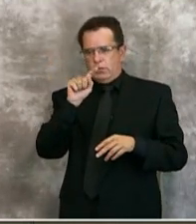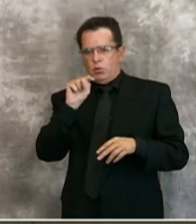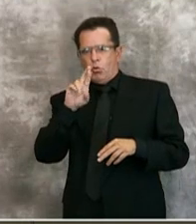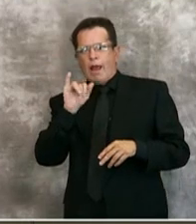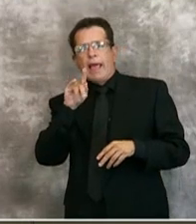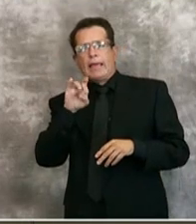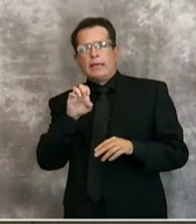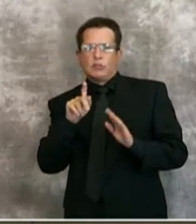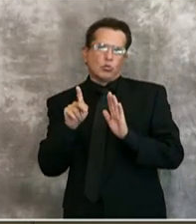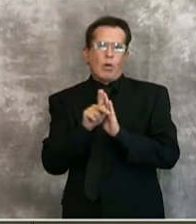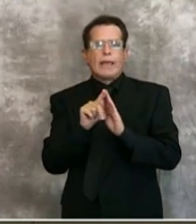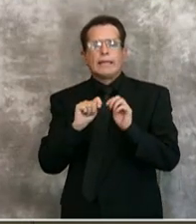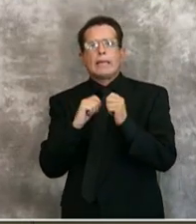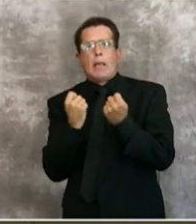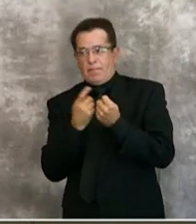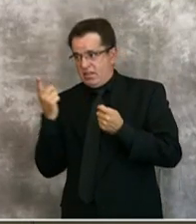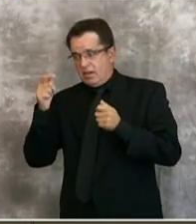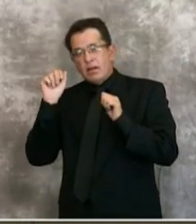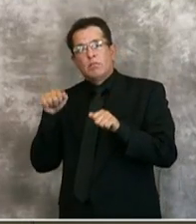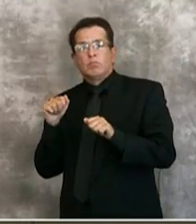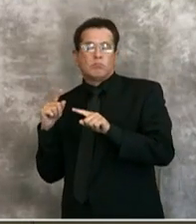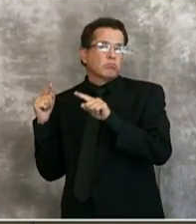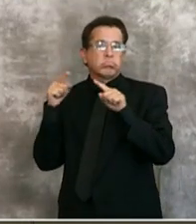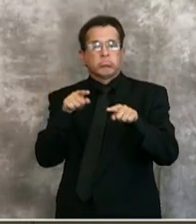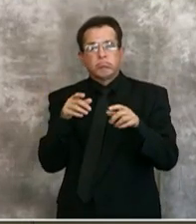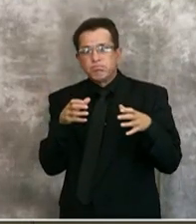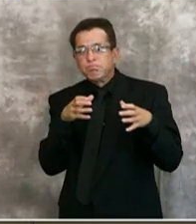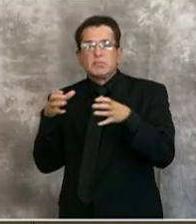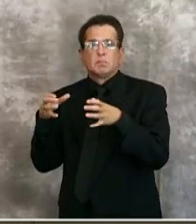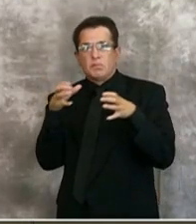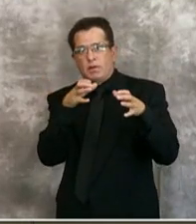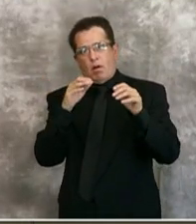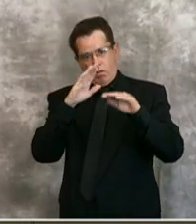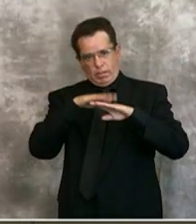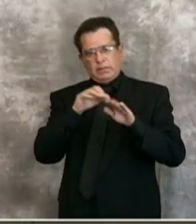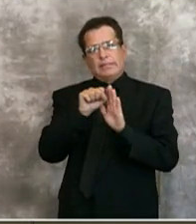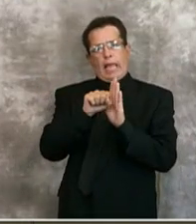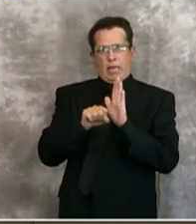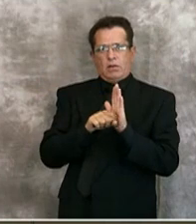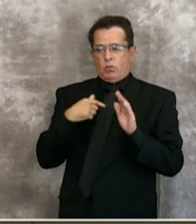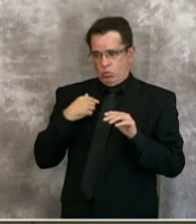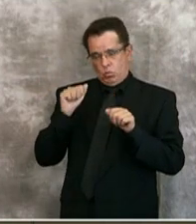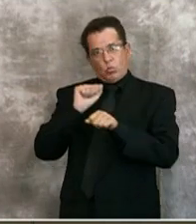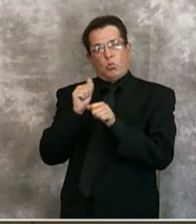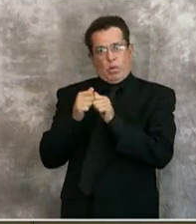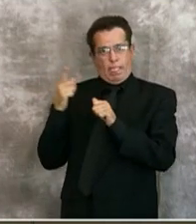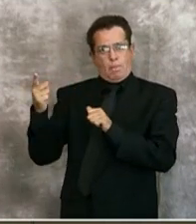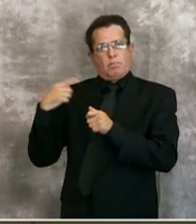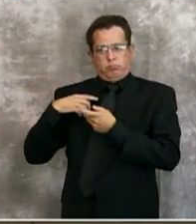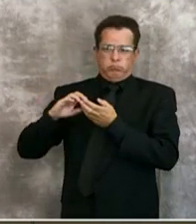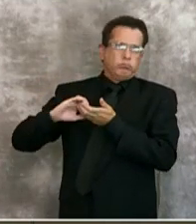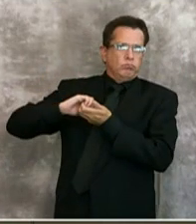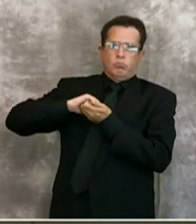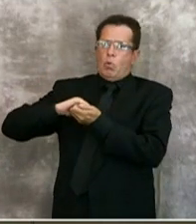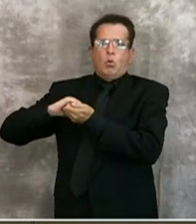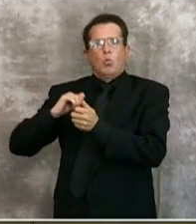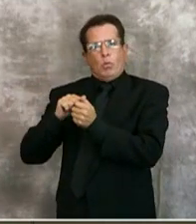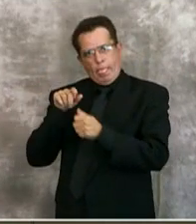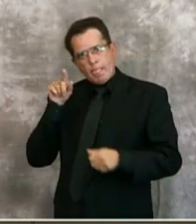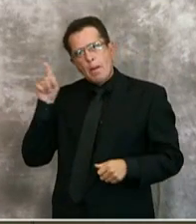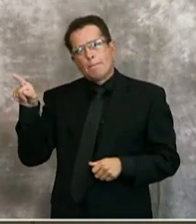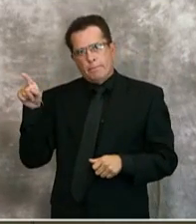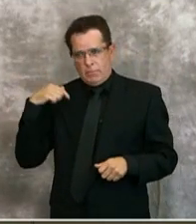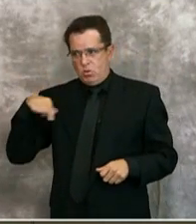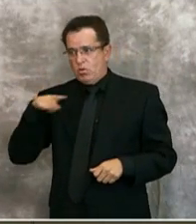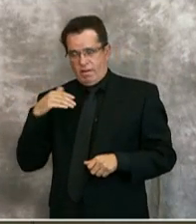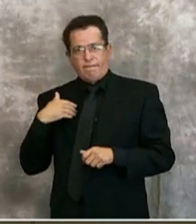capacity to deploy 2 jurisdictions throughout the state. We work with them through a group that